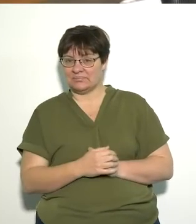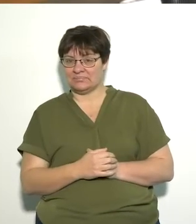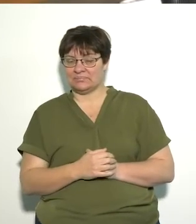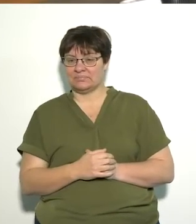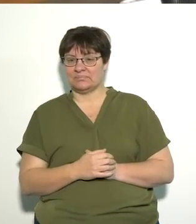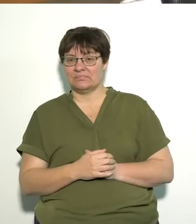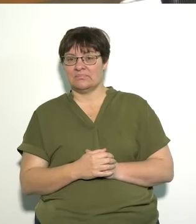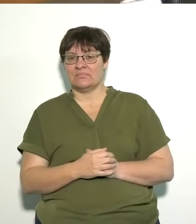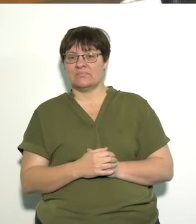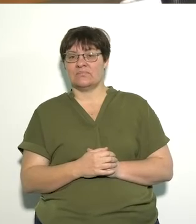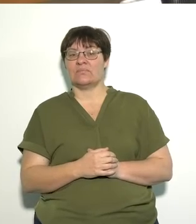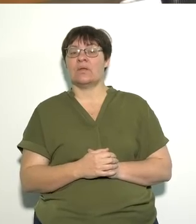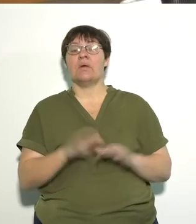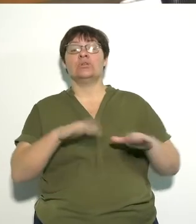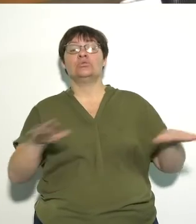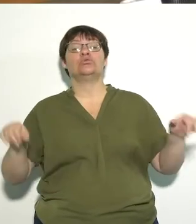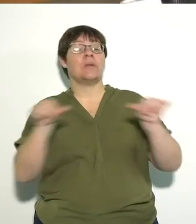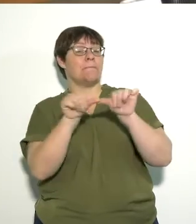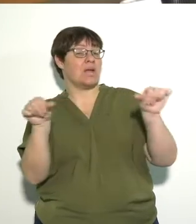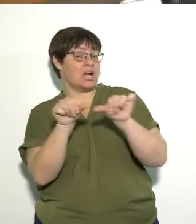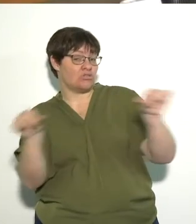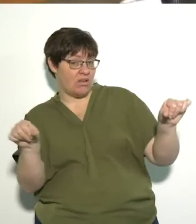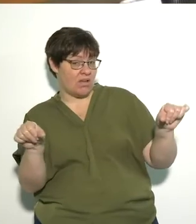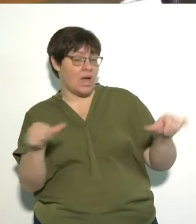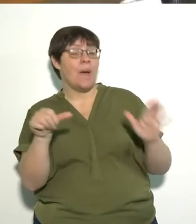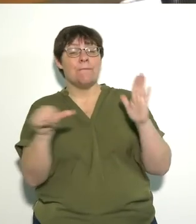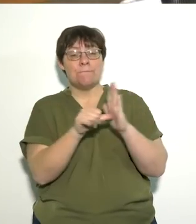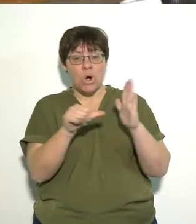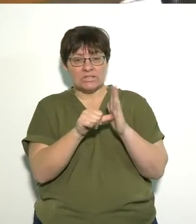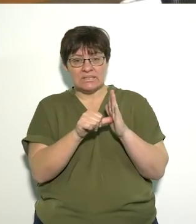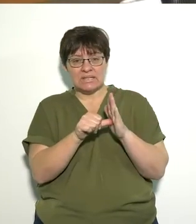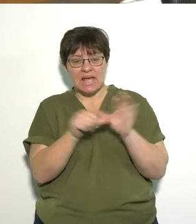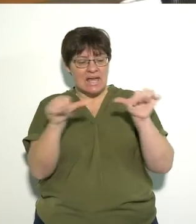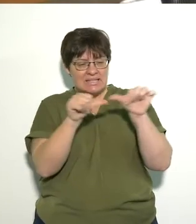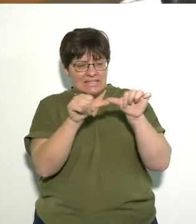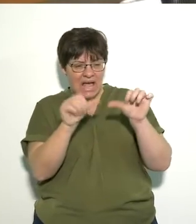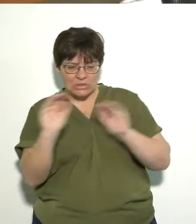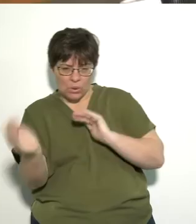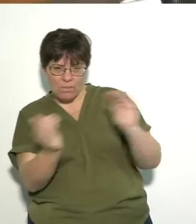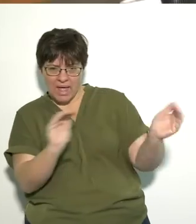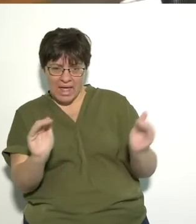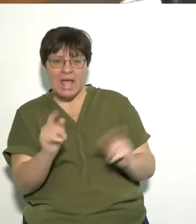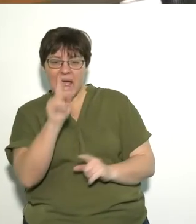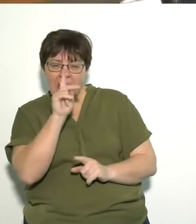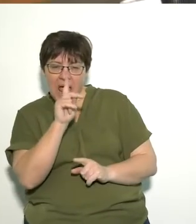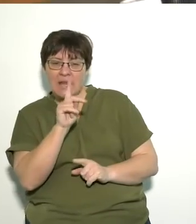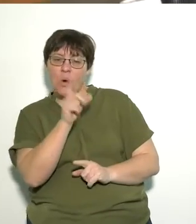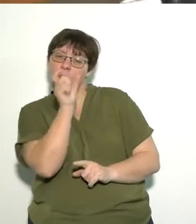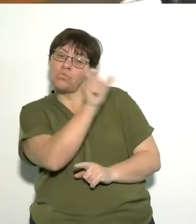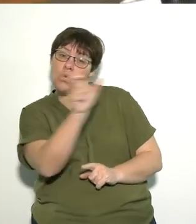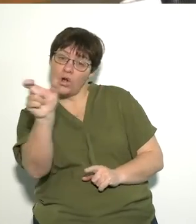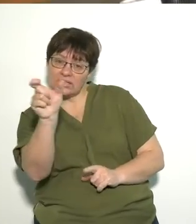is. When measuring with children, remember it's always important to compare sizes and develop the vocabulary